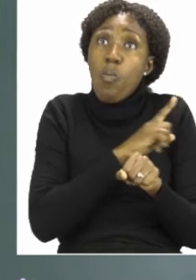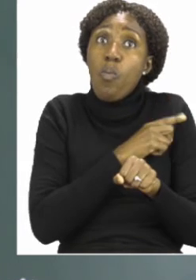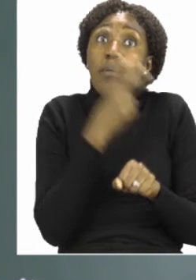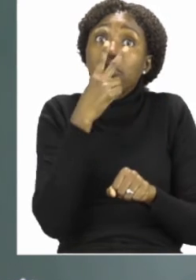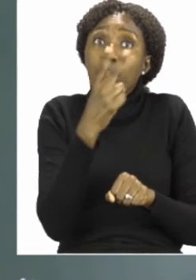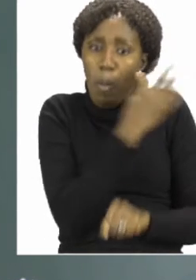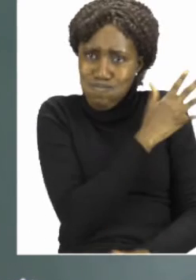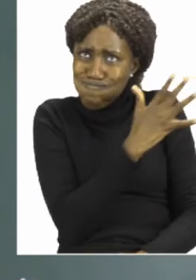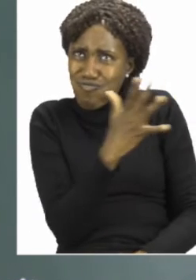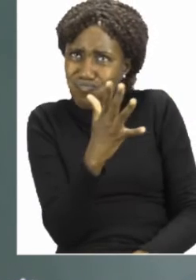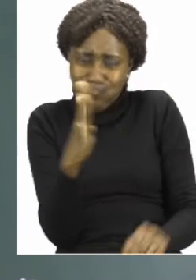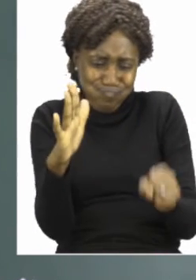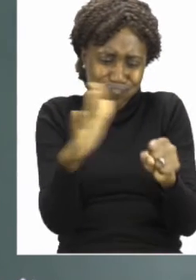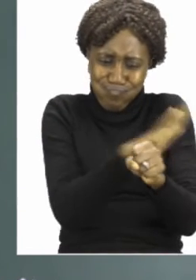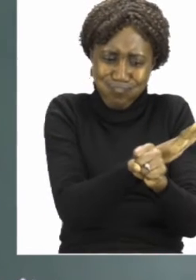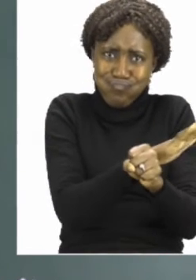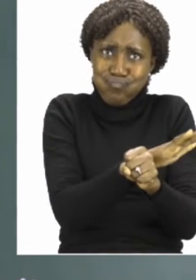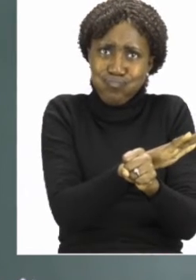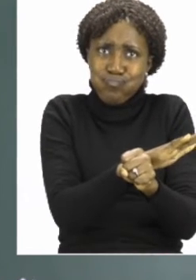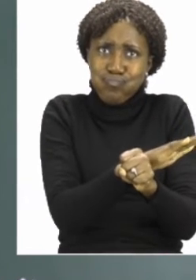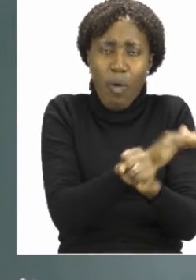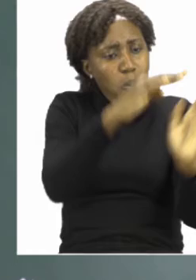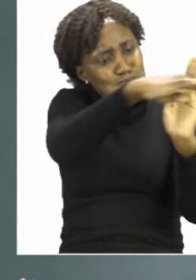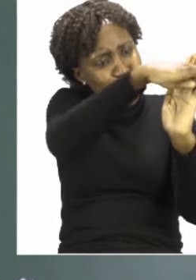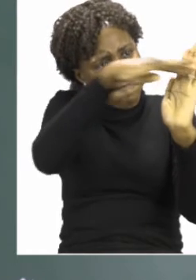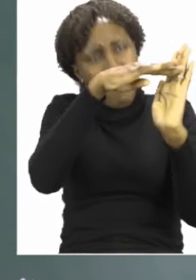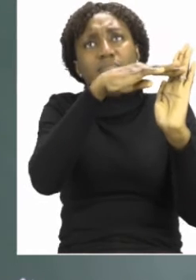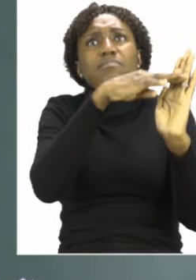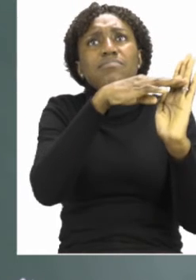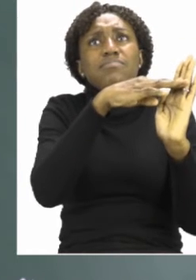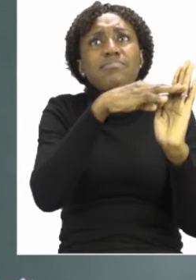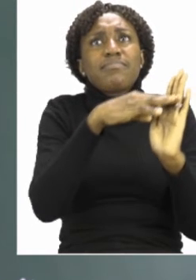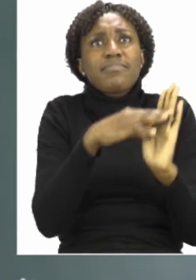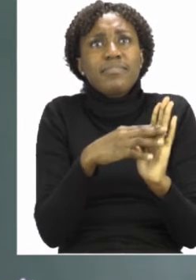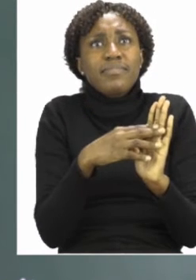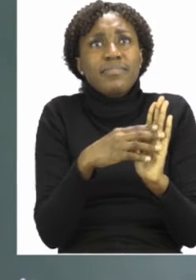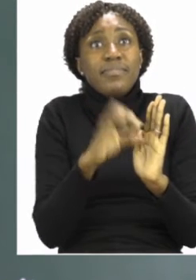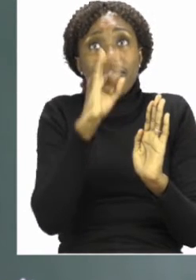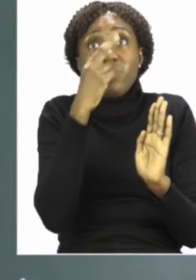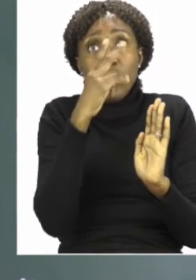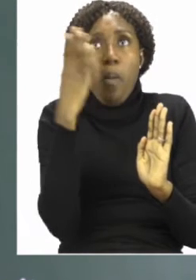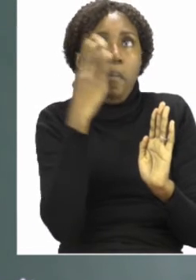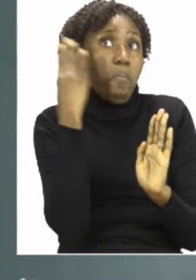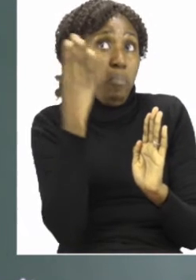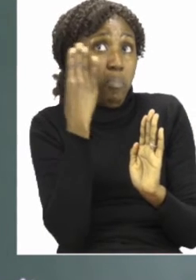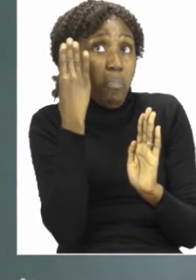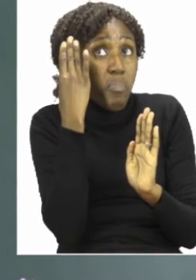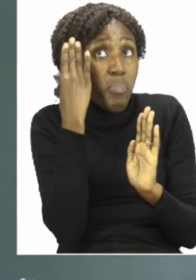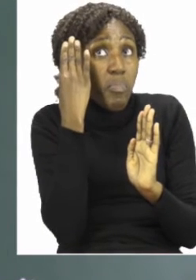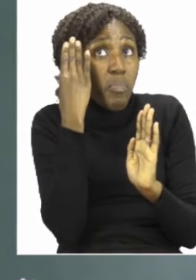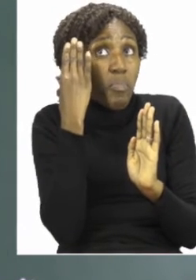the water on top. So, any bucket that you can see the blue water on